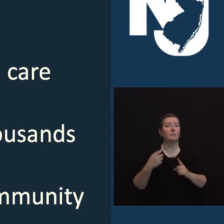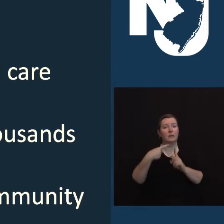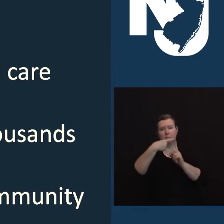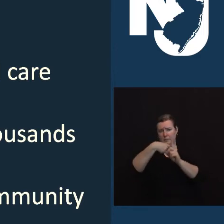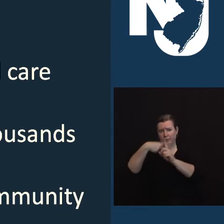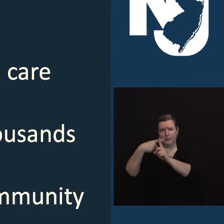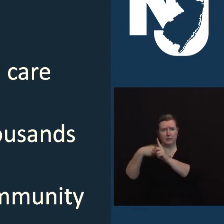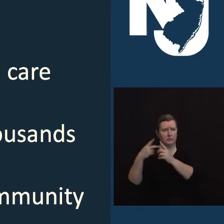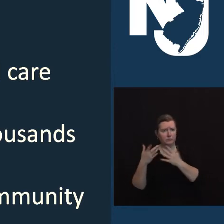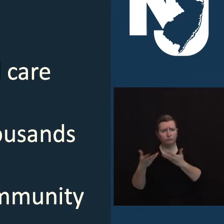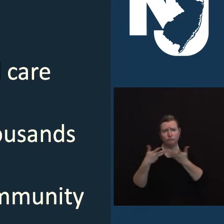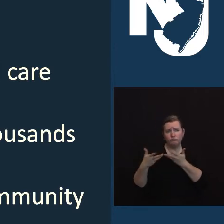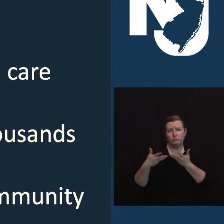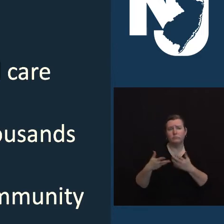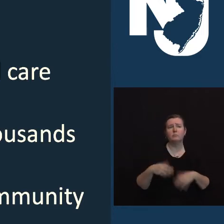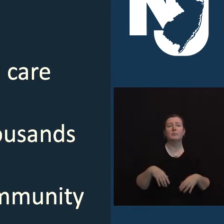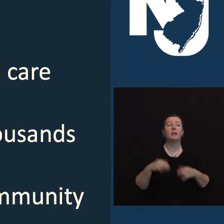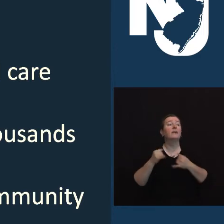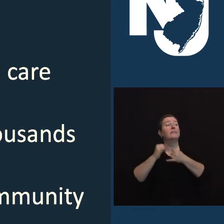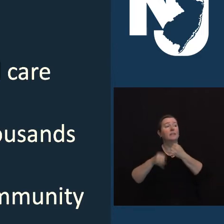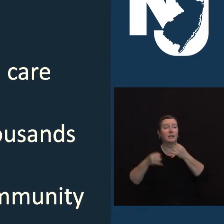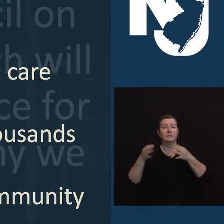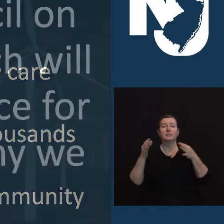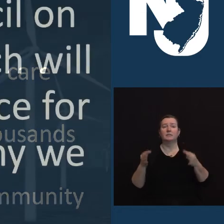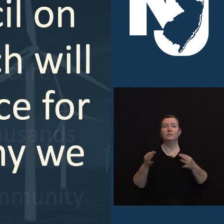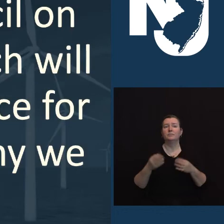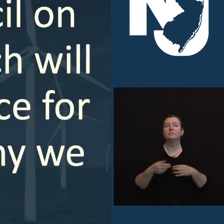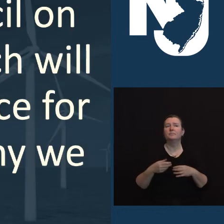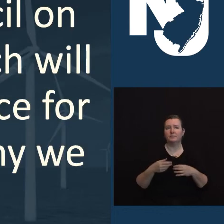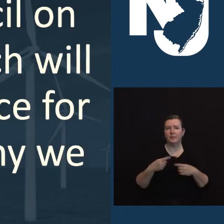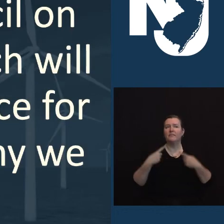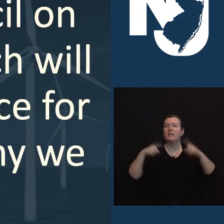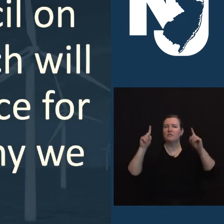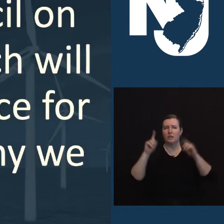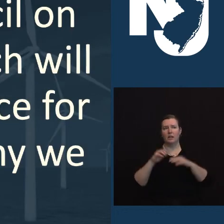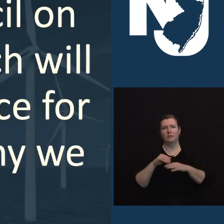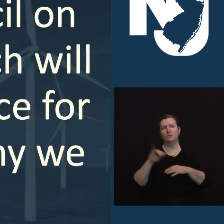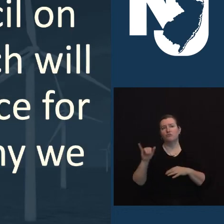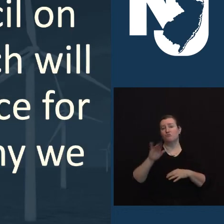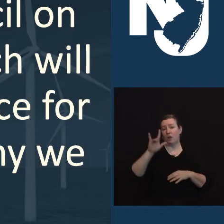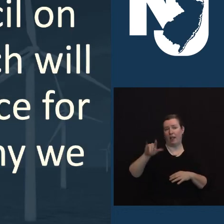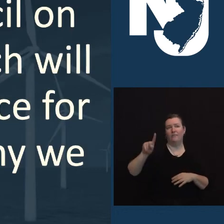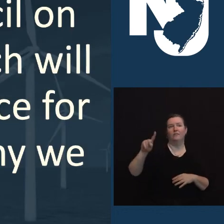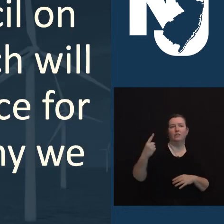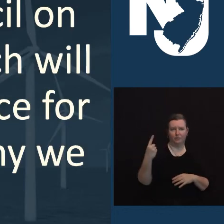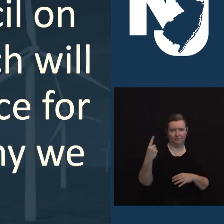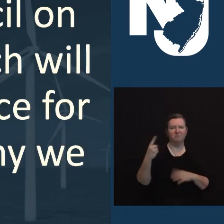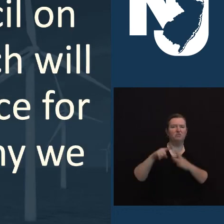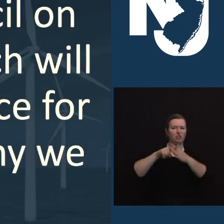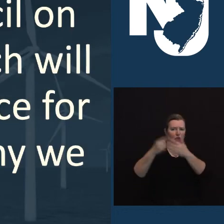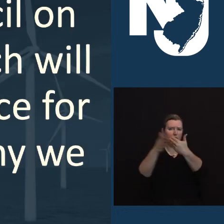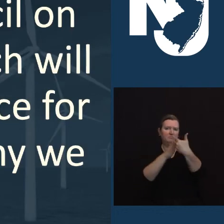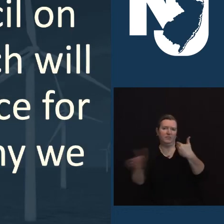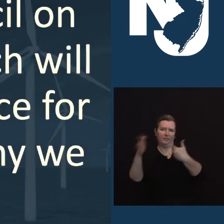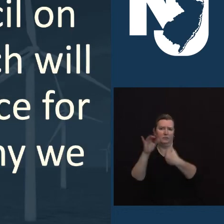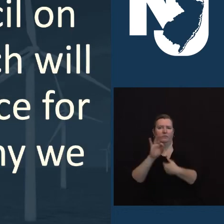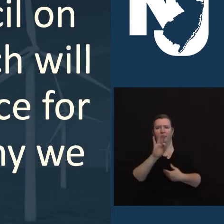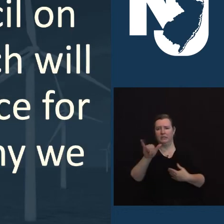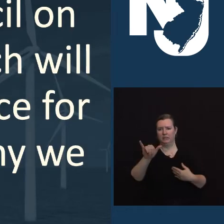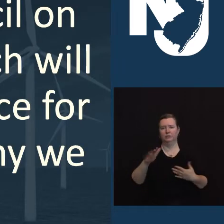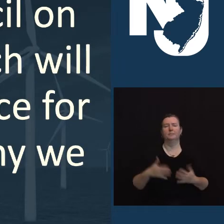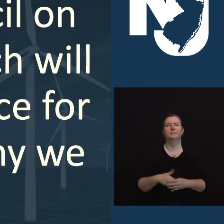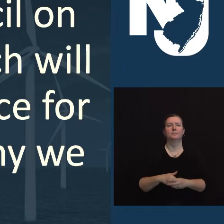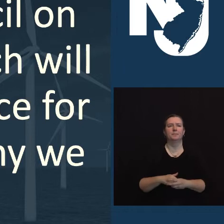effect on July 1st. Also, earlier today, I announced the full membership of the New Jersey Council on the